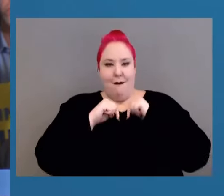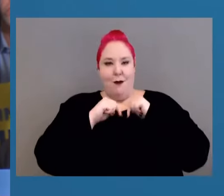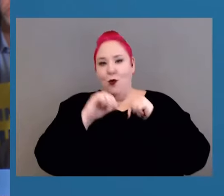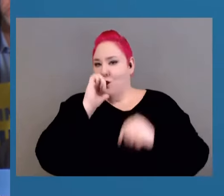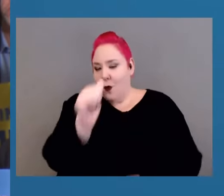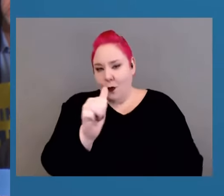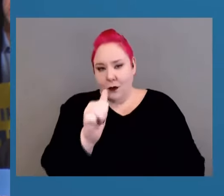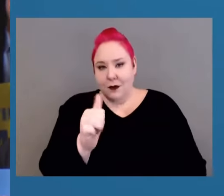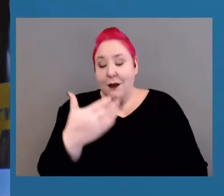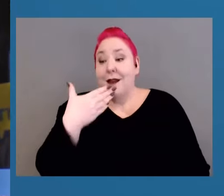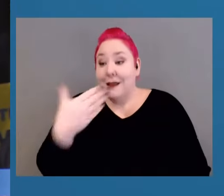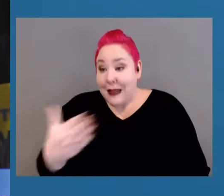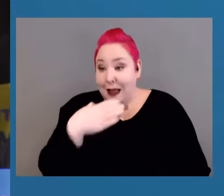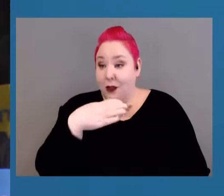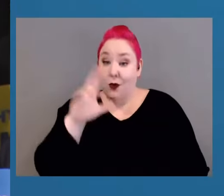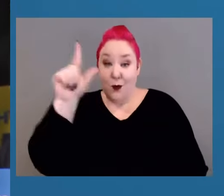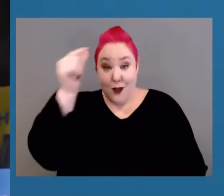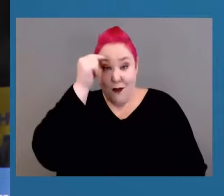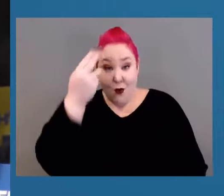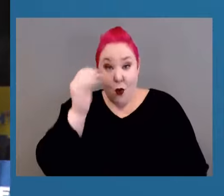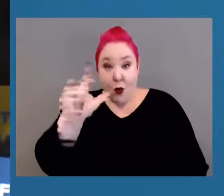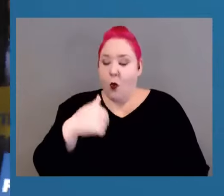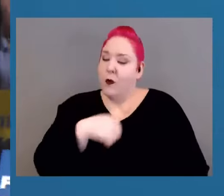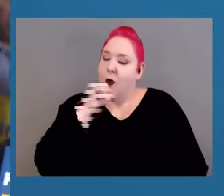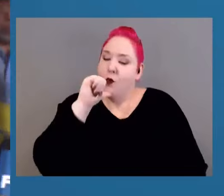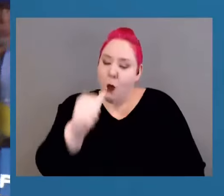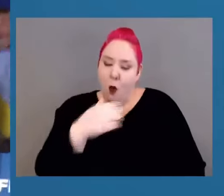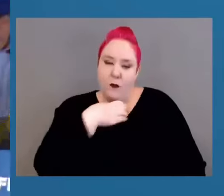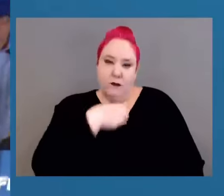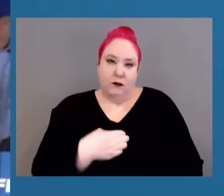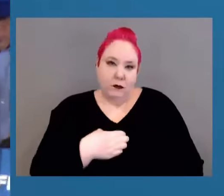won't go hungry. Thank you again.